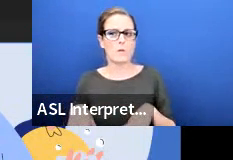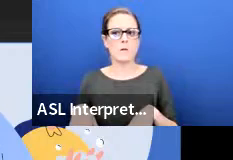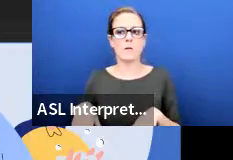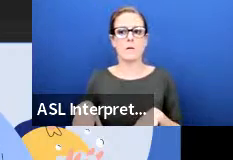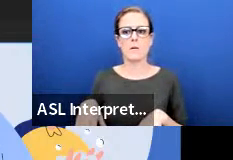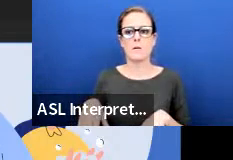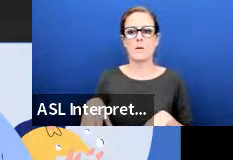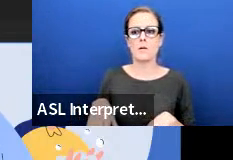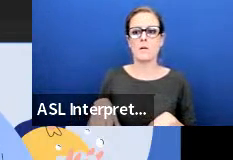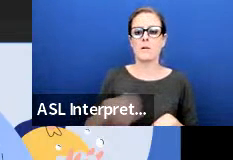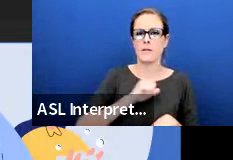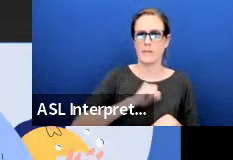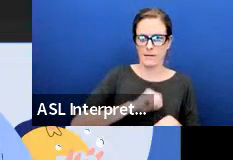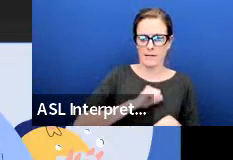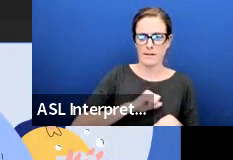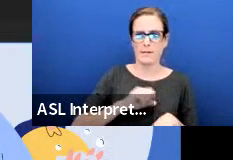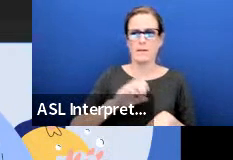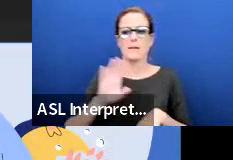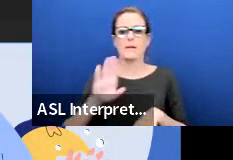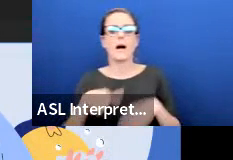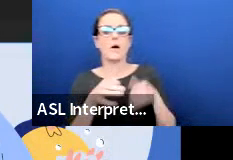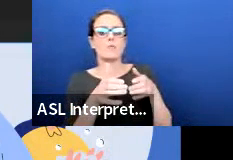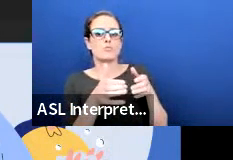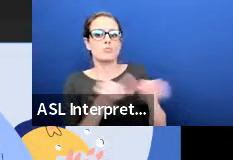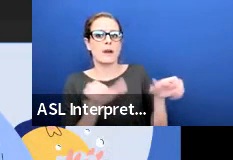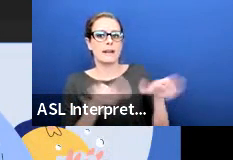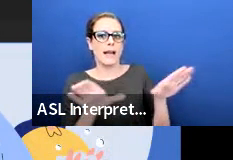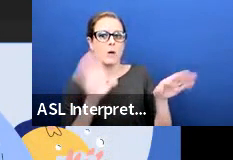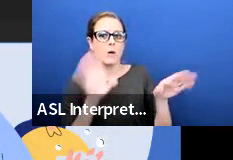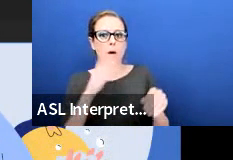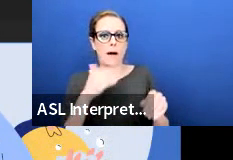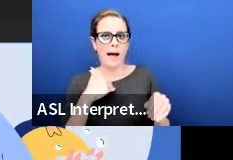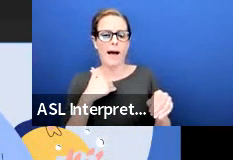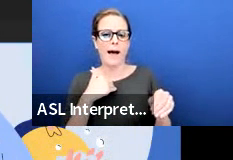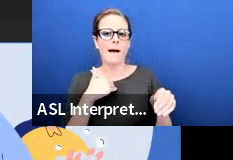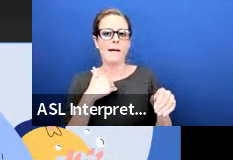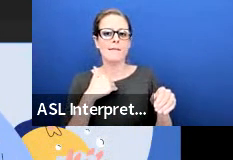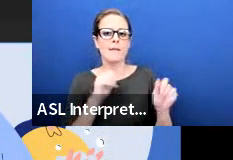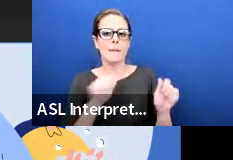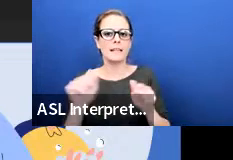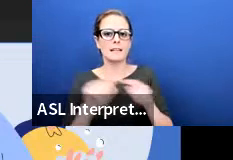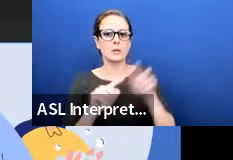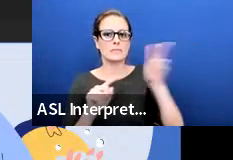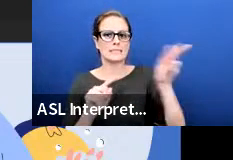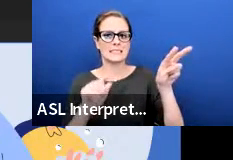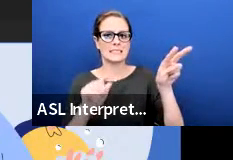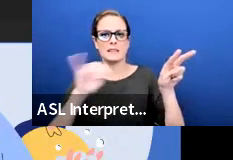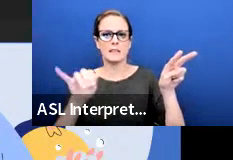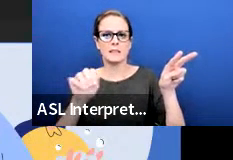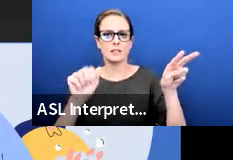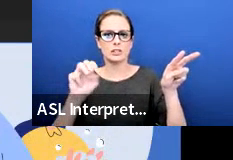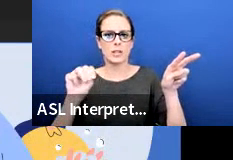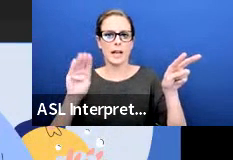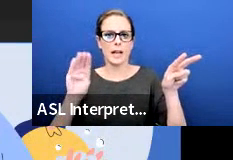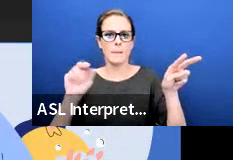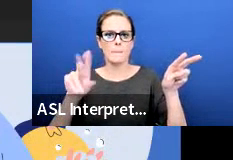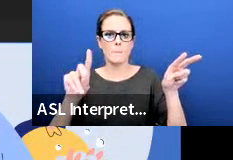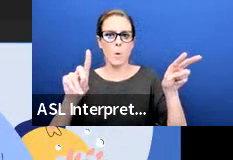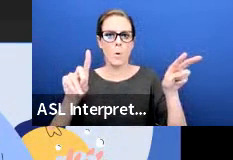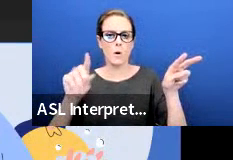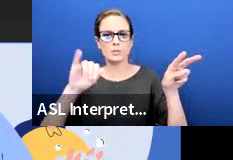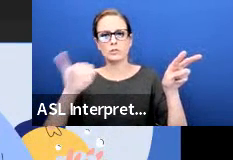We have the breakouts will have access to the Jamboard, which has the same information. Very But I